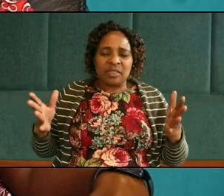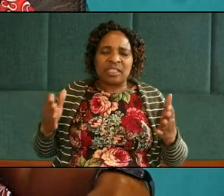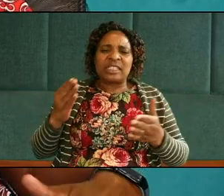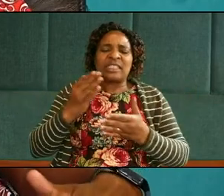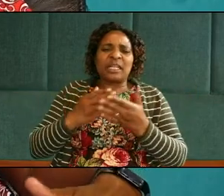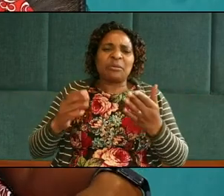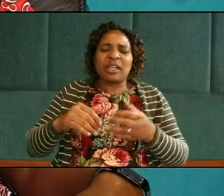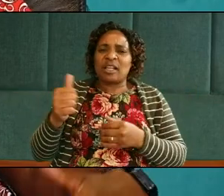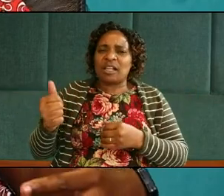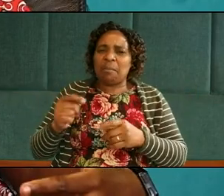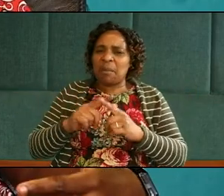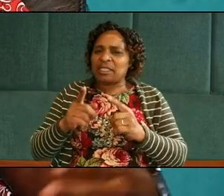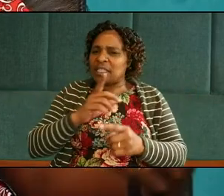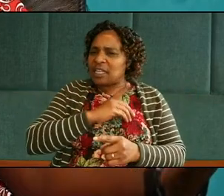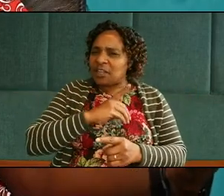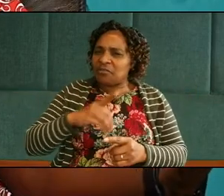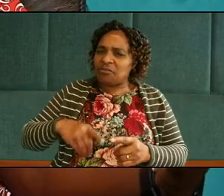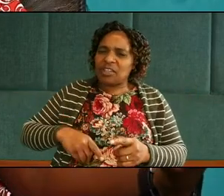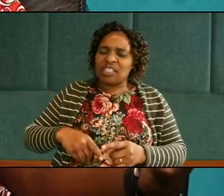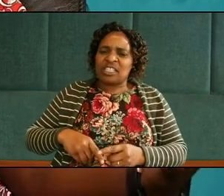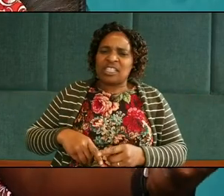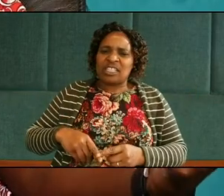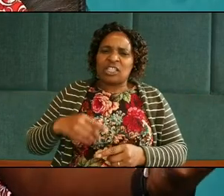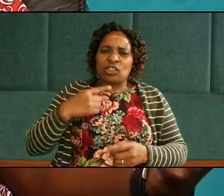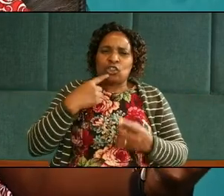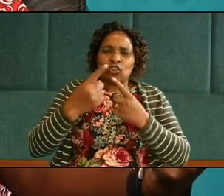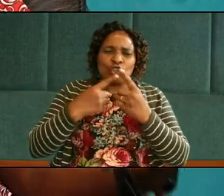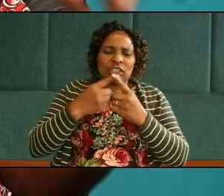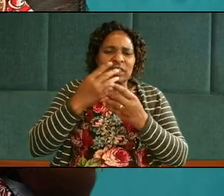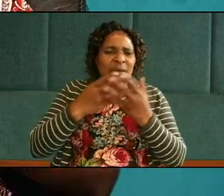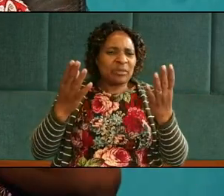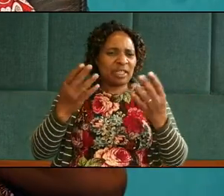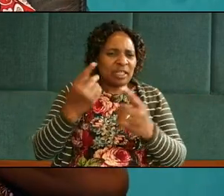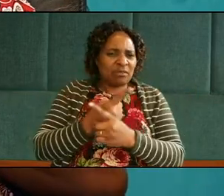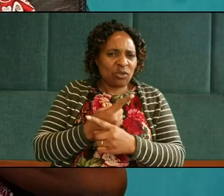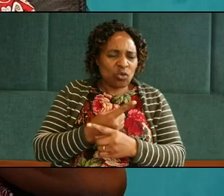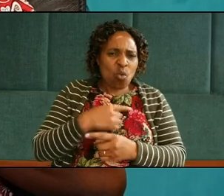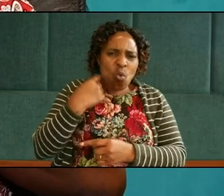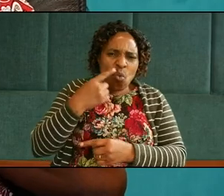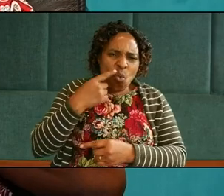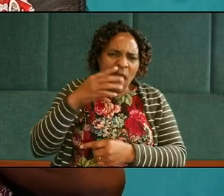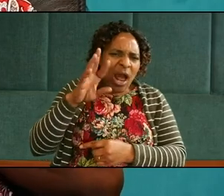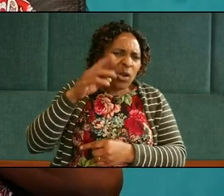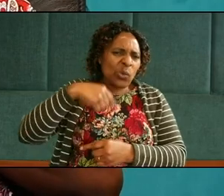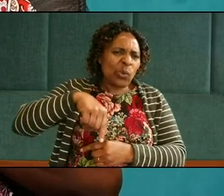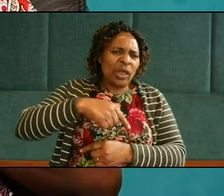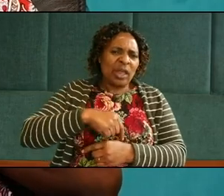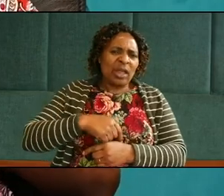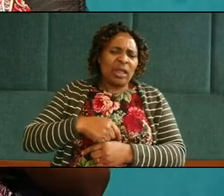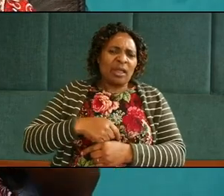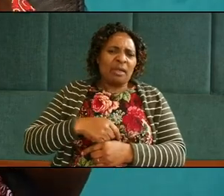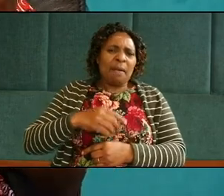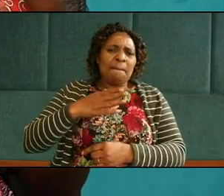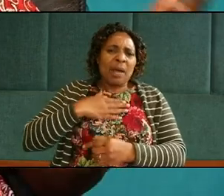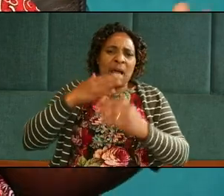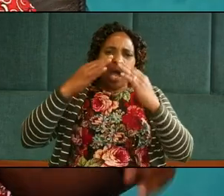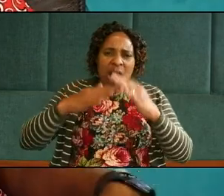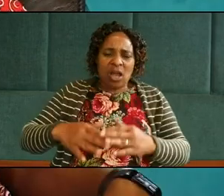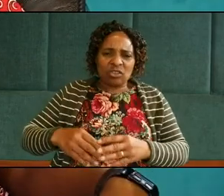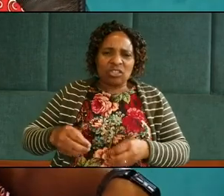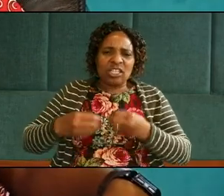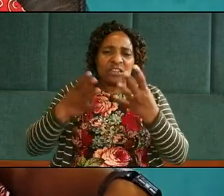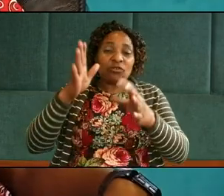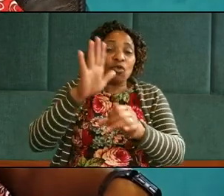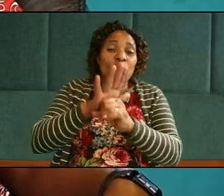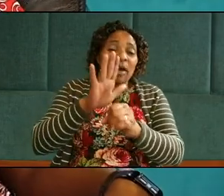else. But then, you know, David, he says something opposite. He's saying, who are we? And what is my house? That I should give so much